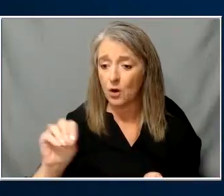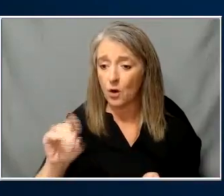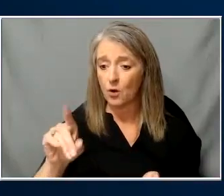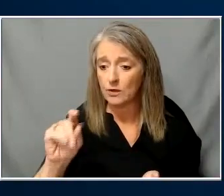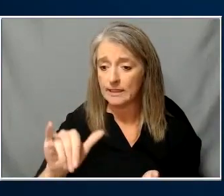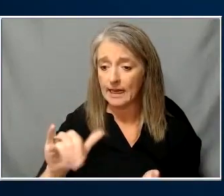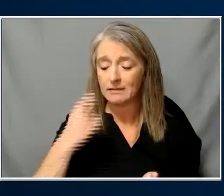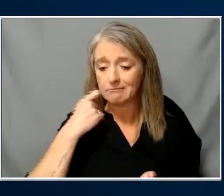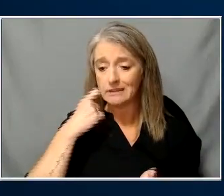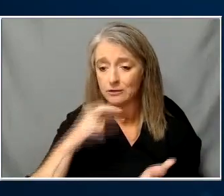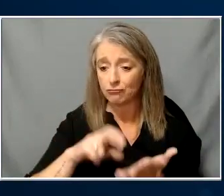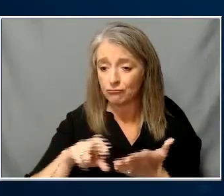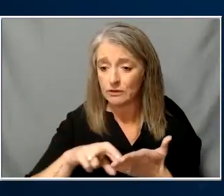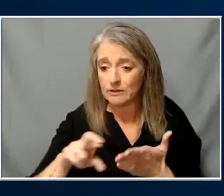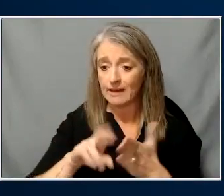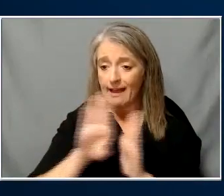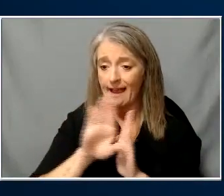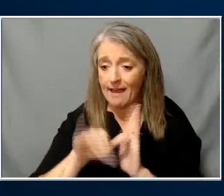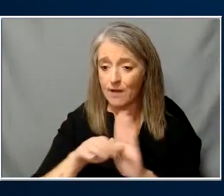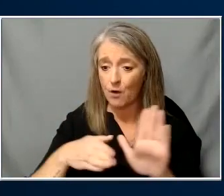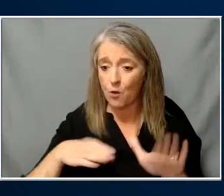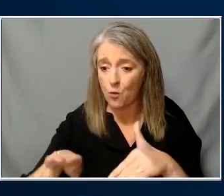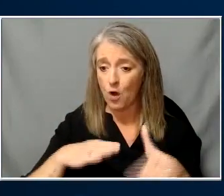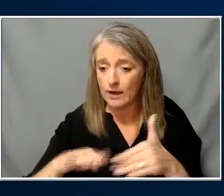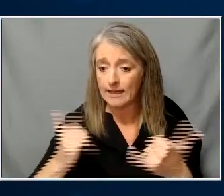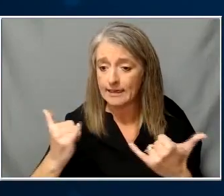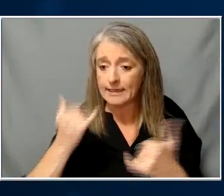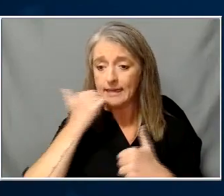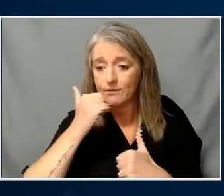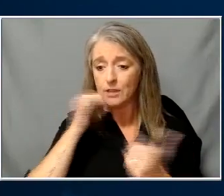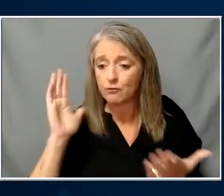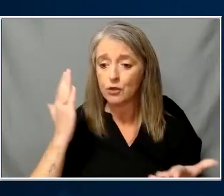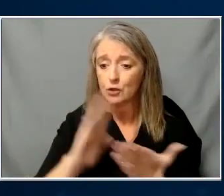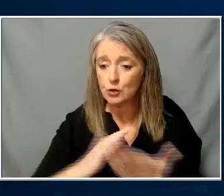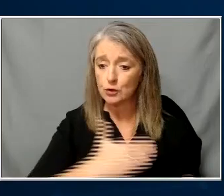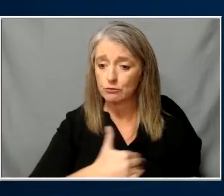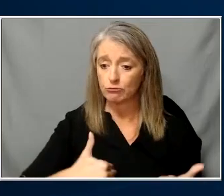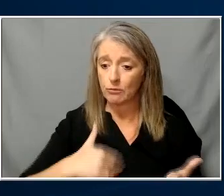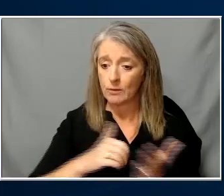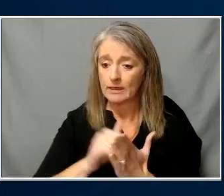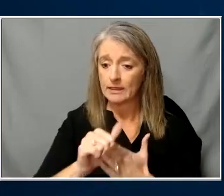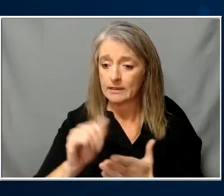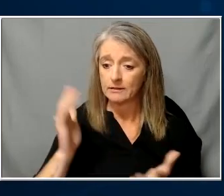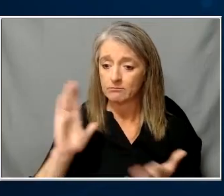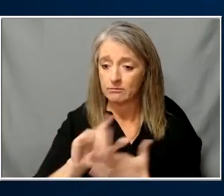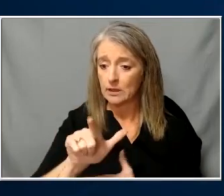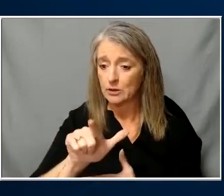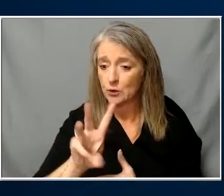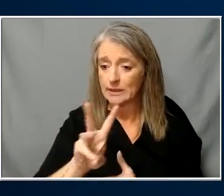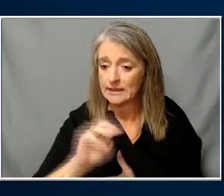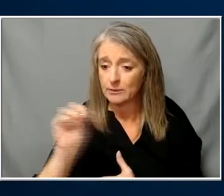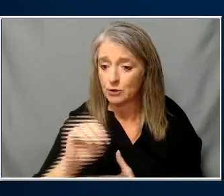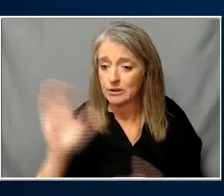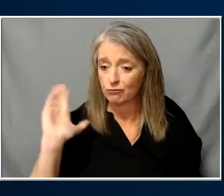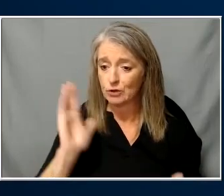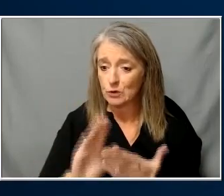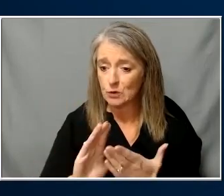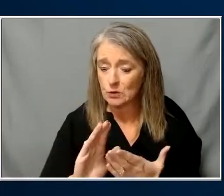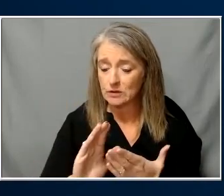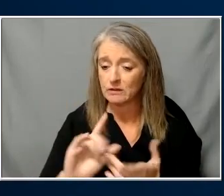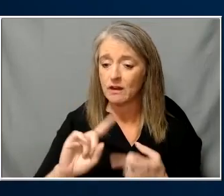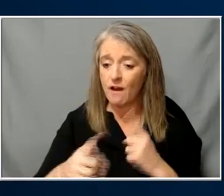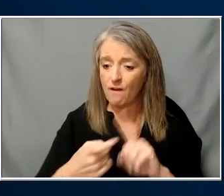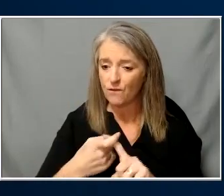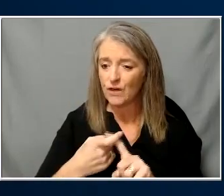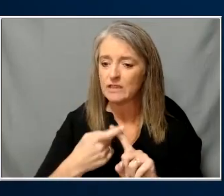that half an hour of walking a day reduces breast cancer recurrence by 26%? She says a friend's oncologist told